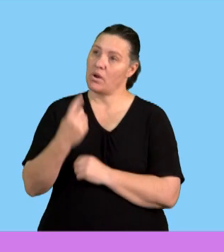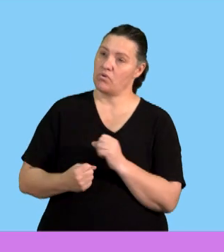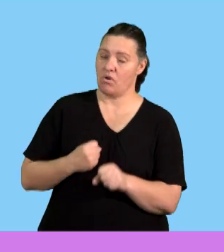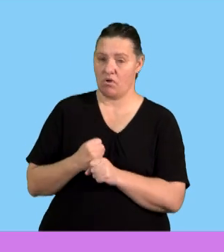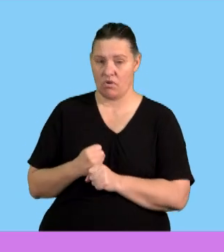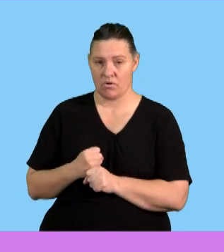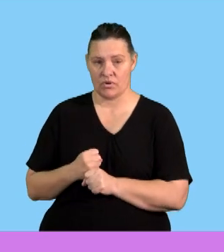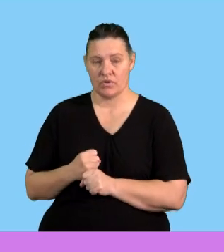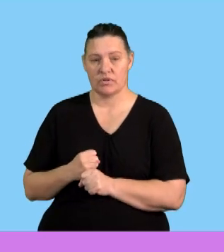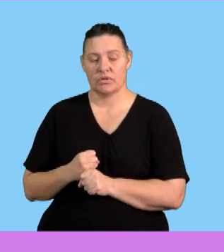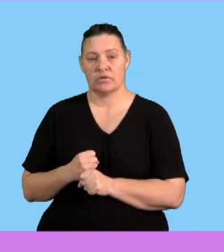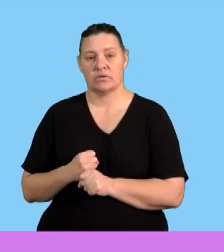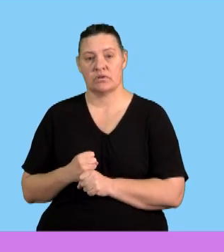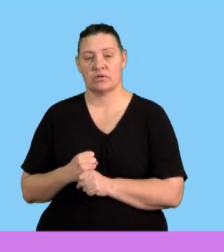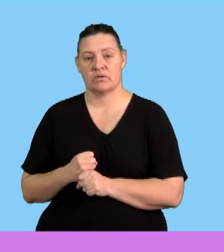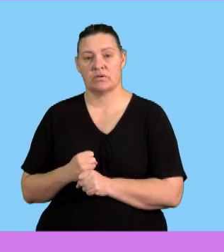that 1 year,